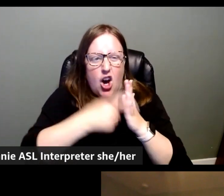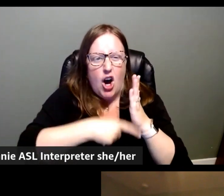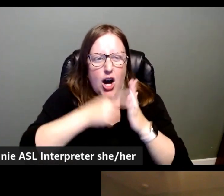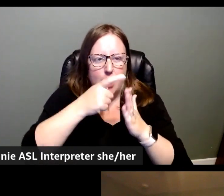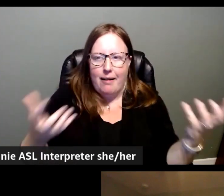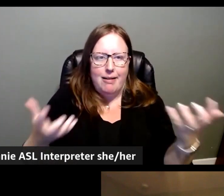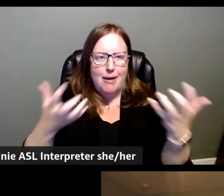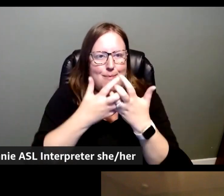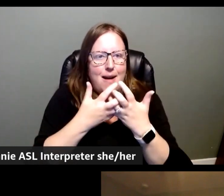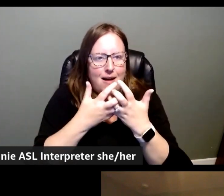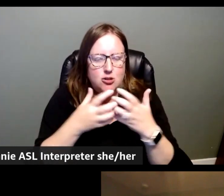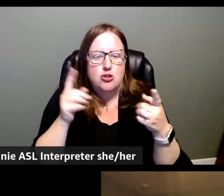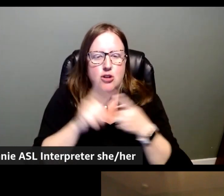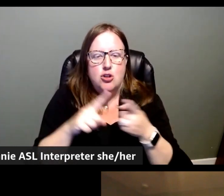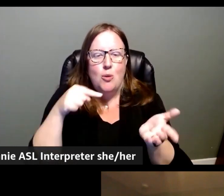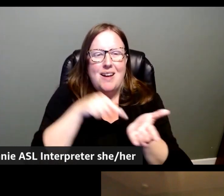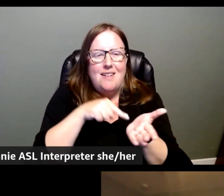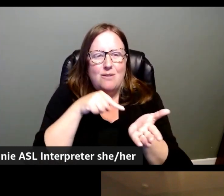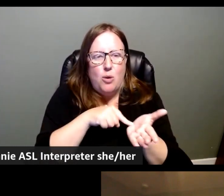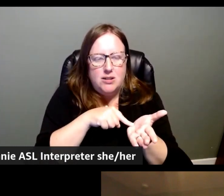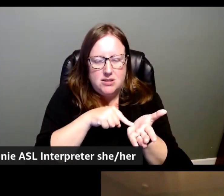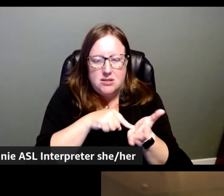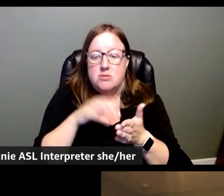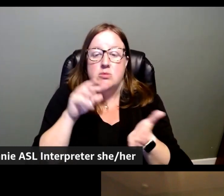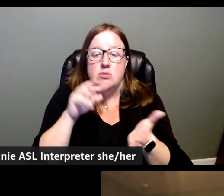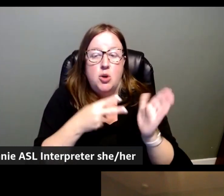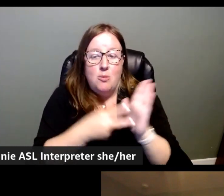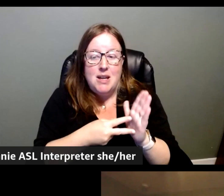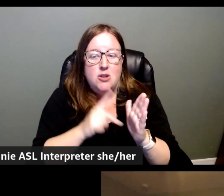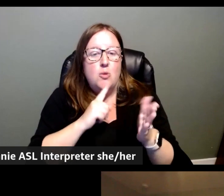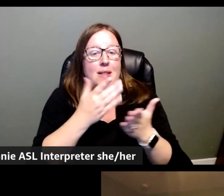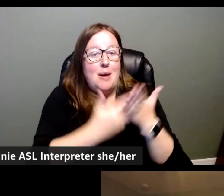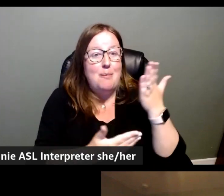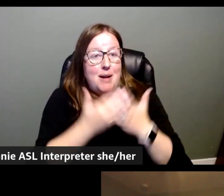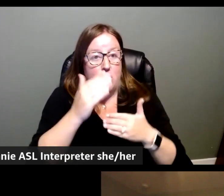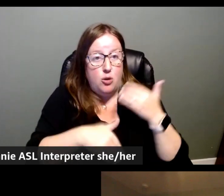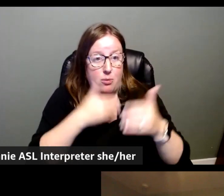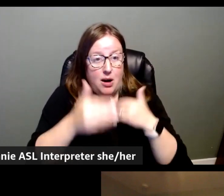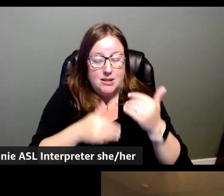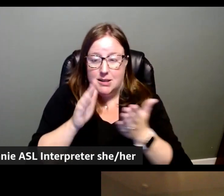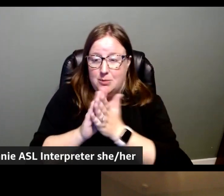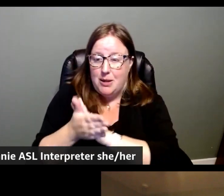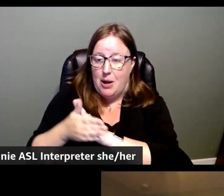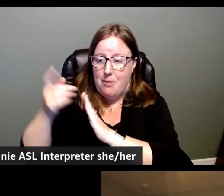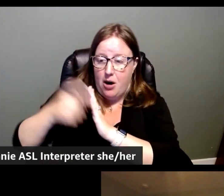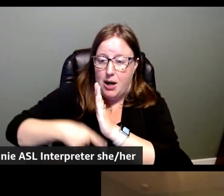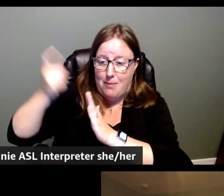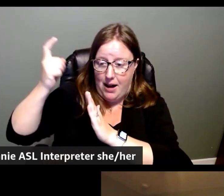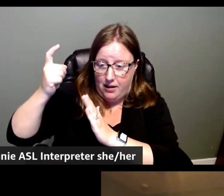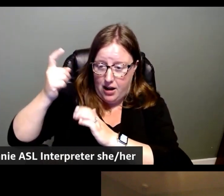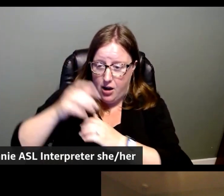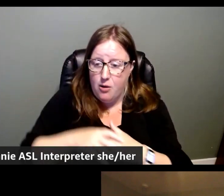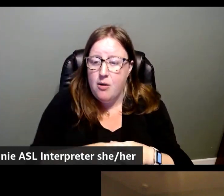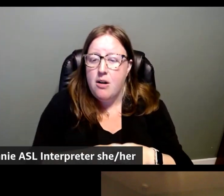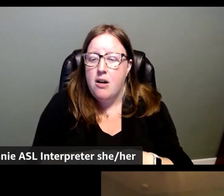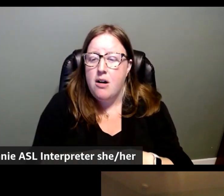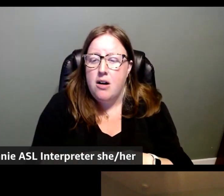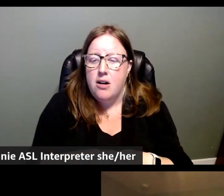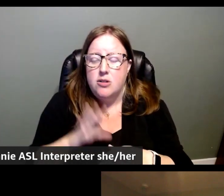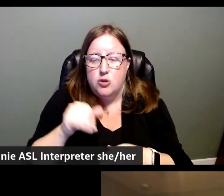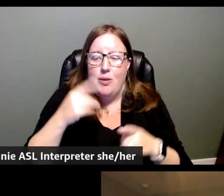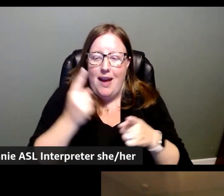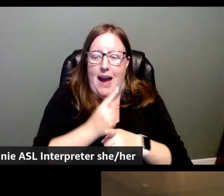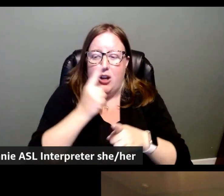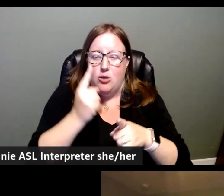it to an invoice. So this made a very manual process automated, and it greatly increased the accuracy.